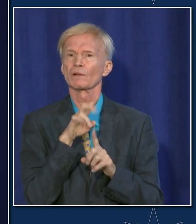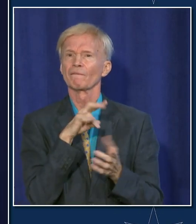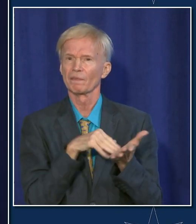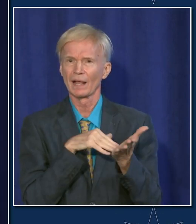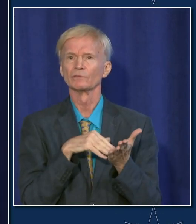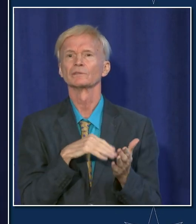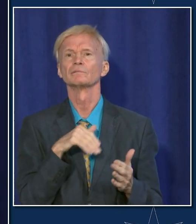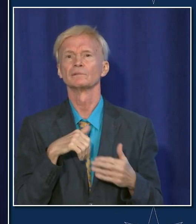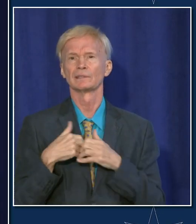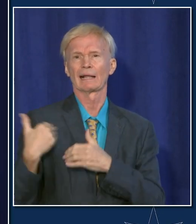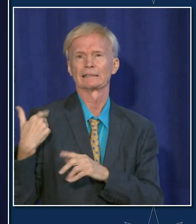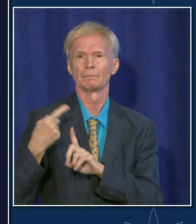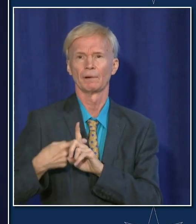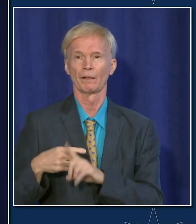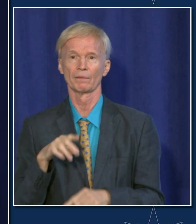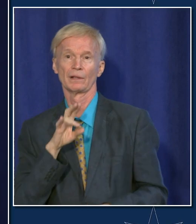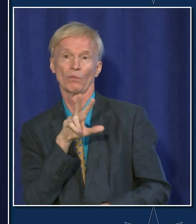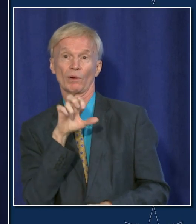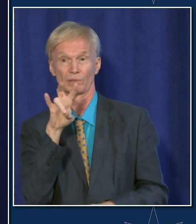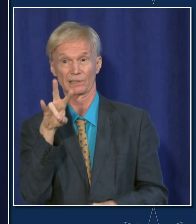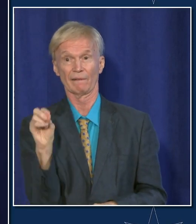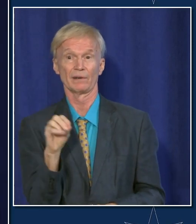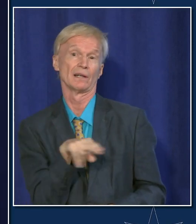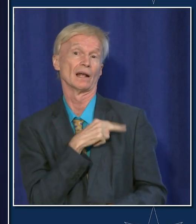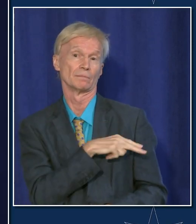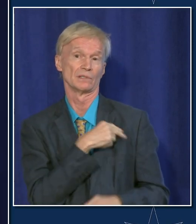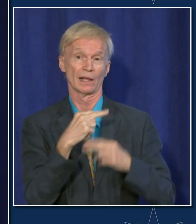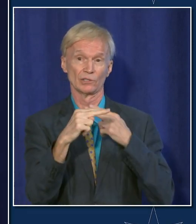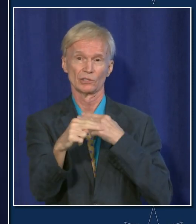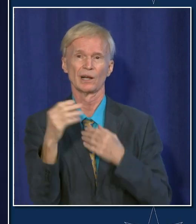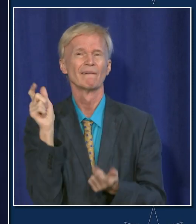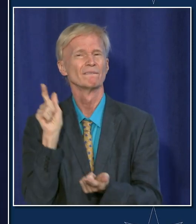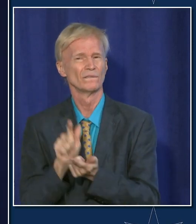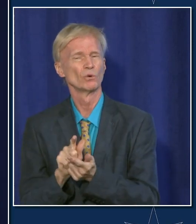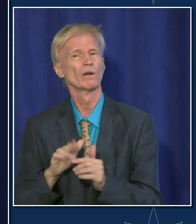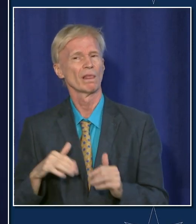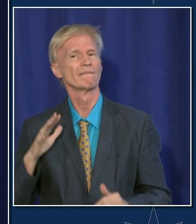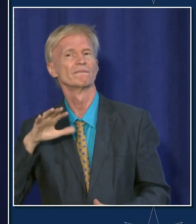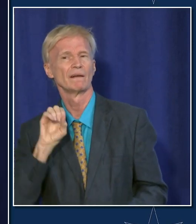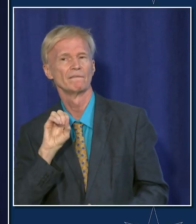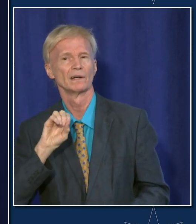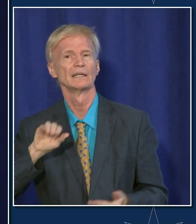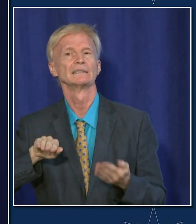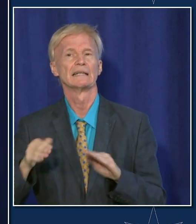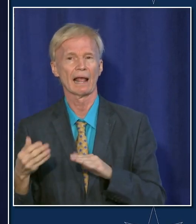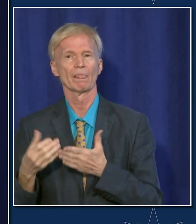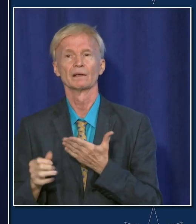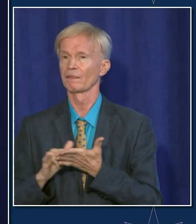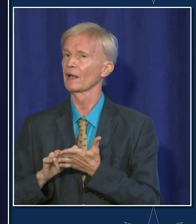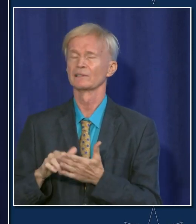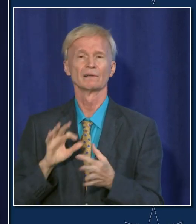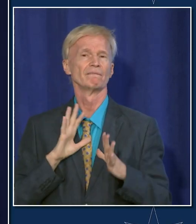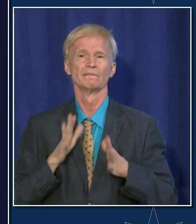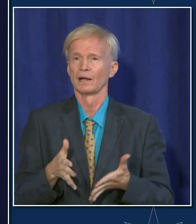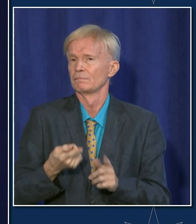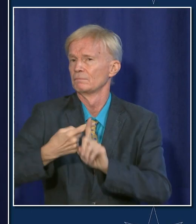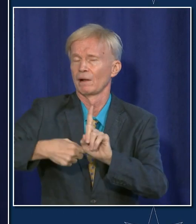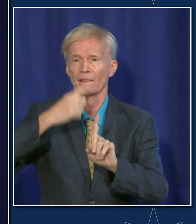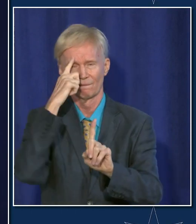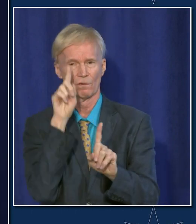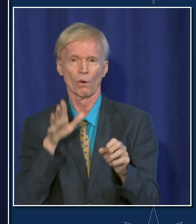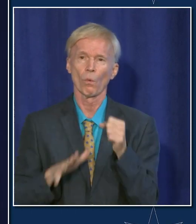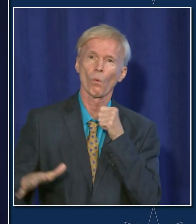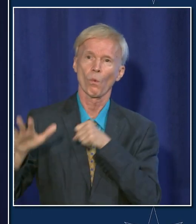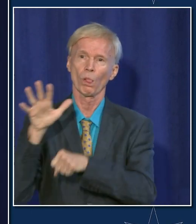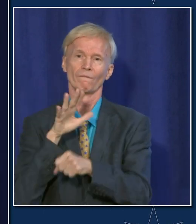about 370 COVID hospitalizations, and fewer than 50 COVID deaths, which is a very good month where you look back over the whole COVID